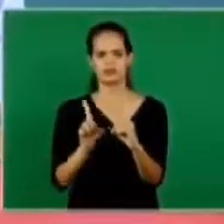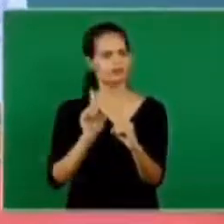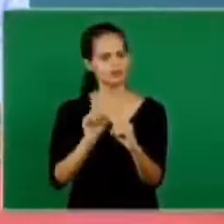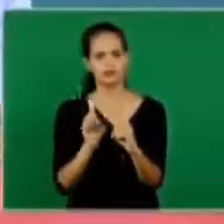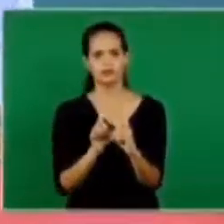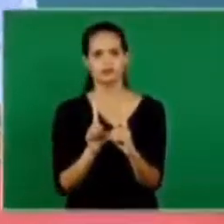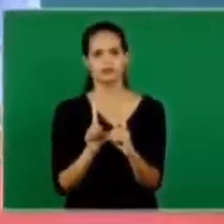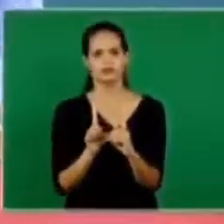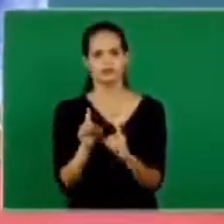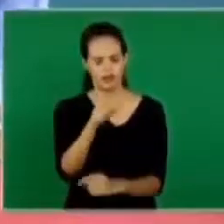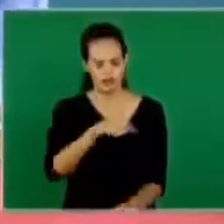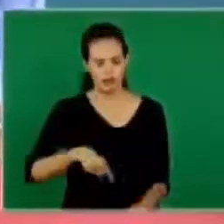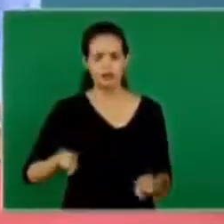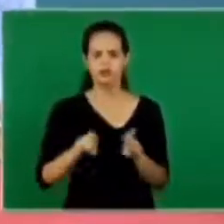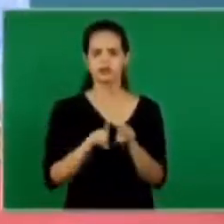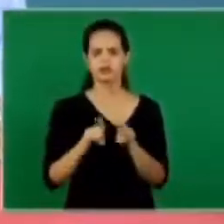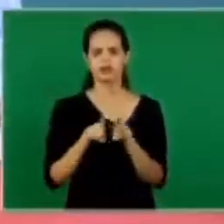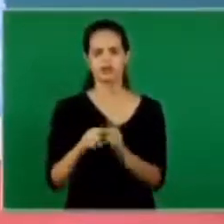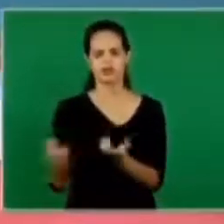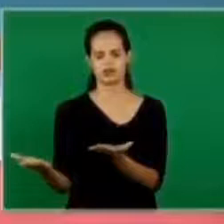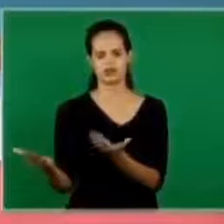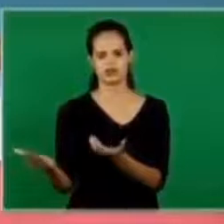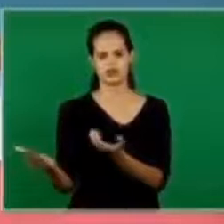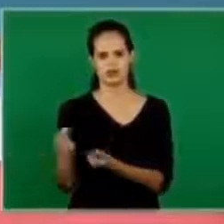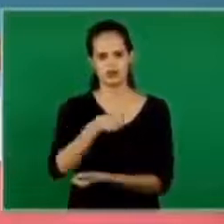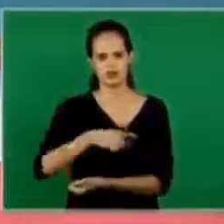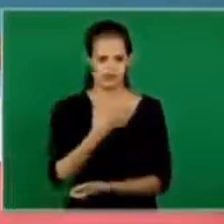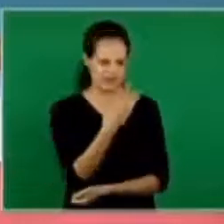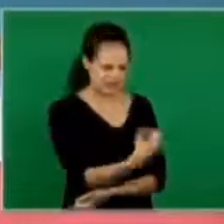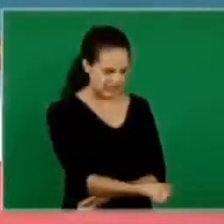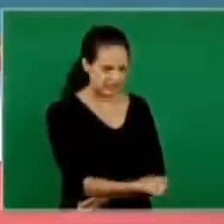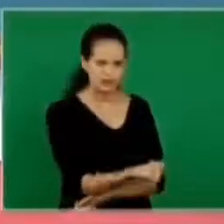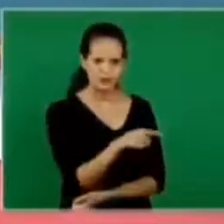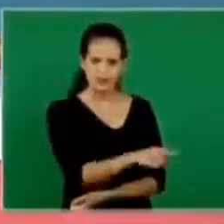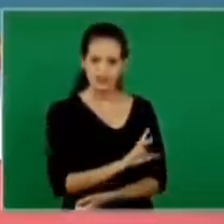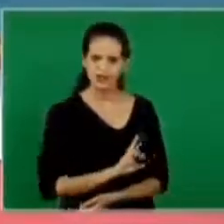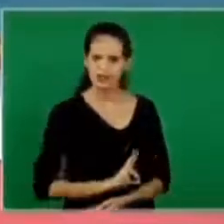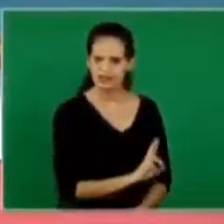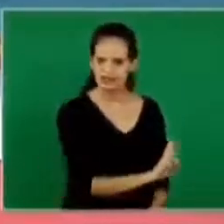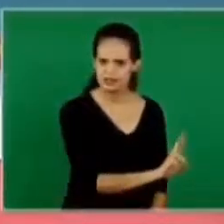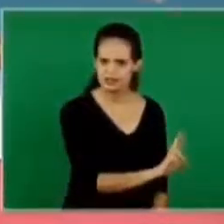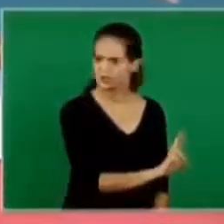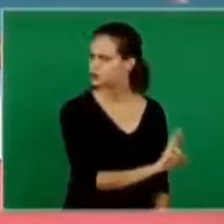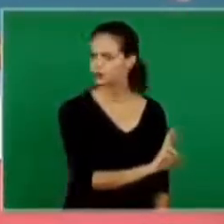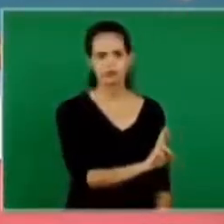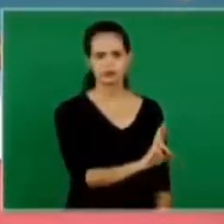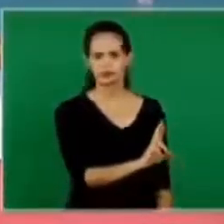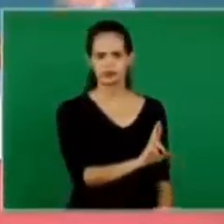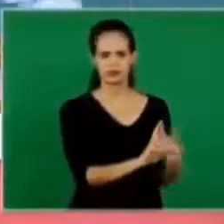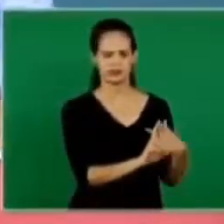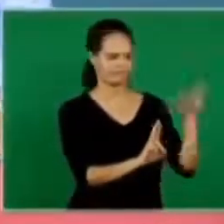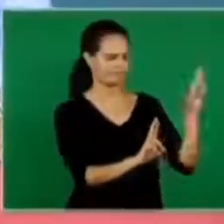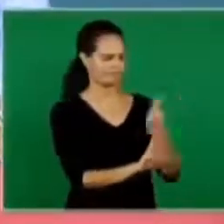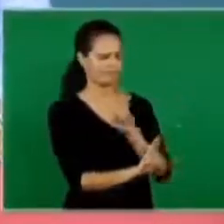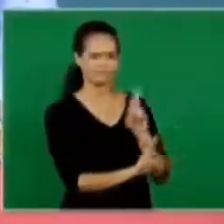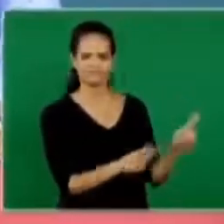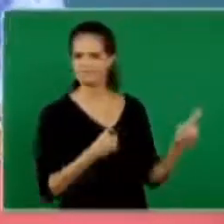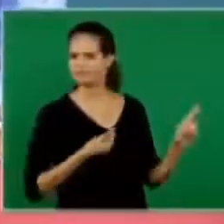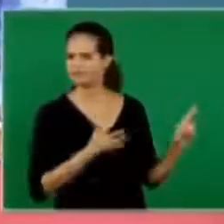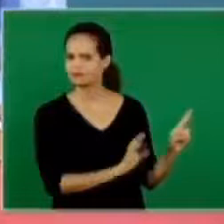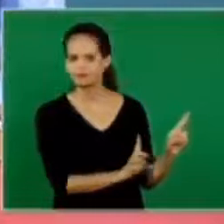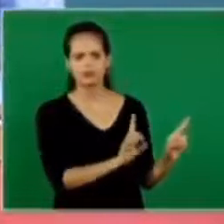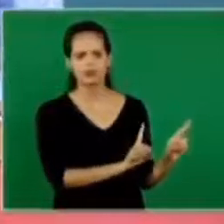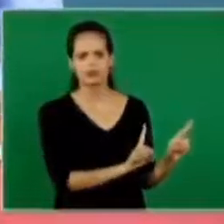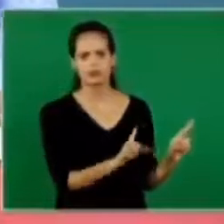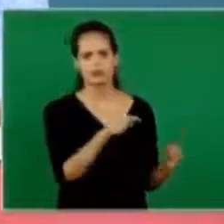And many youth, they are here gathered, they are not accepting this gospel. because those